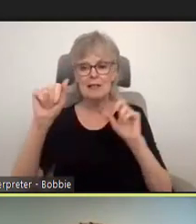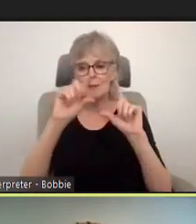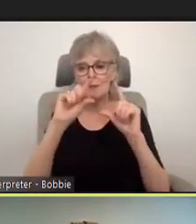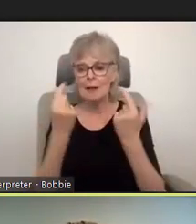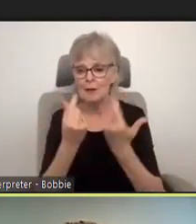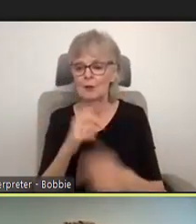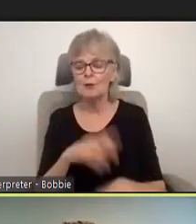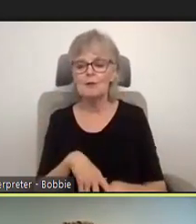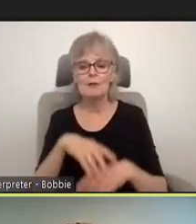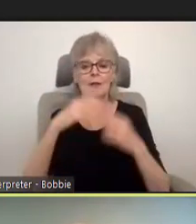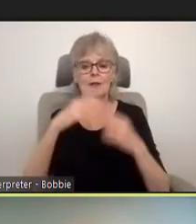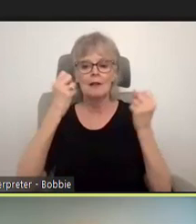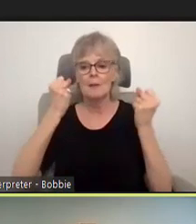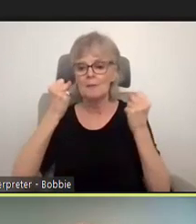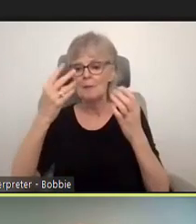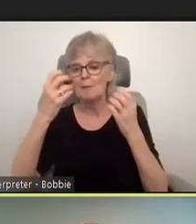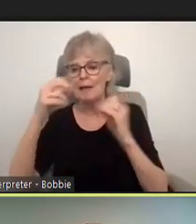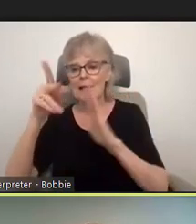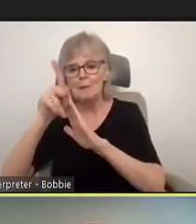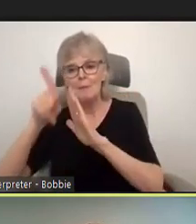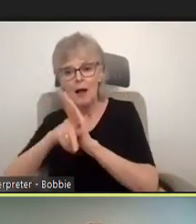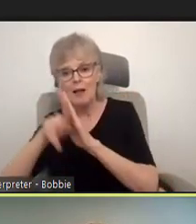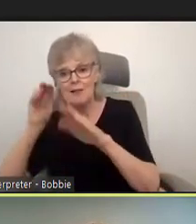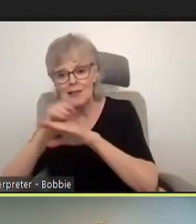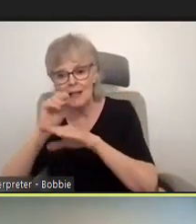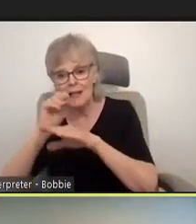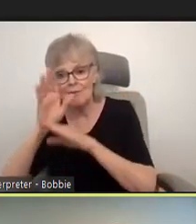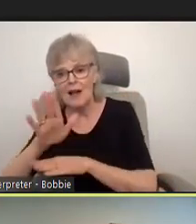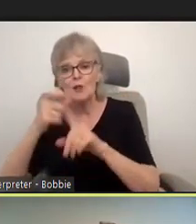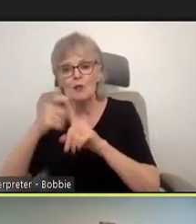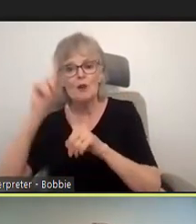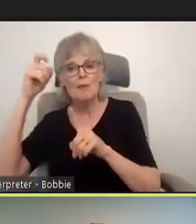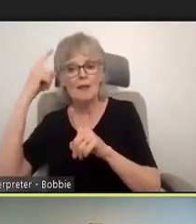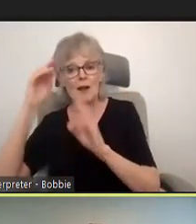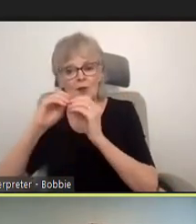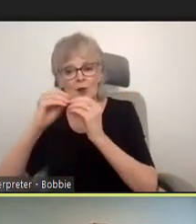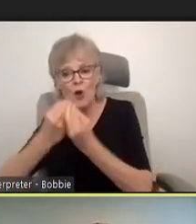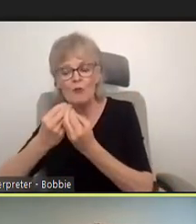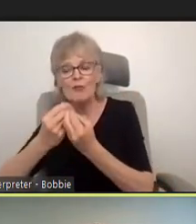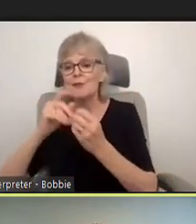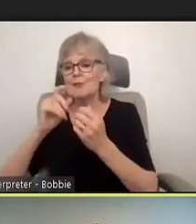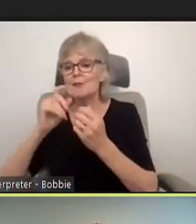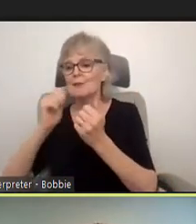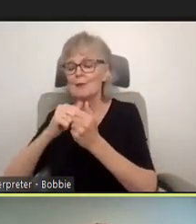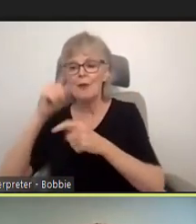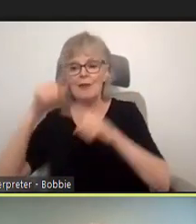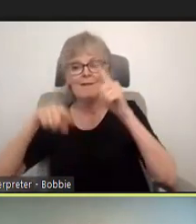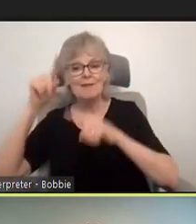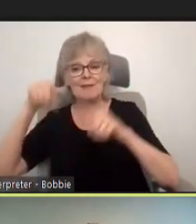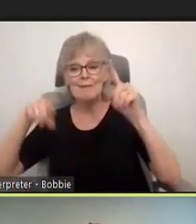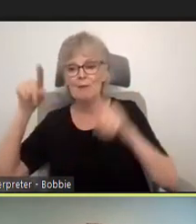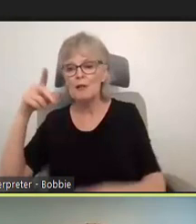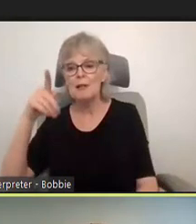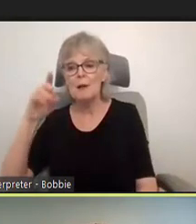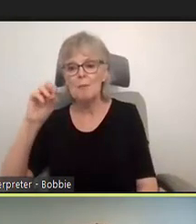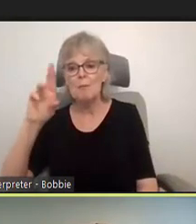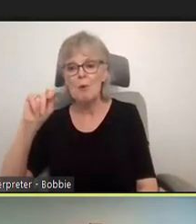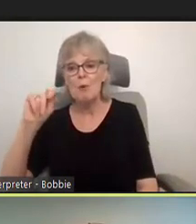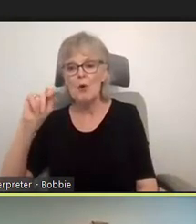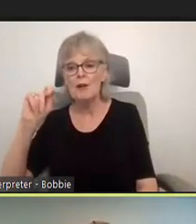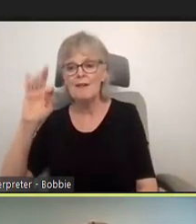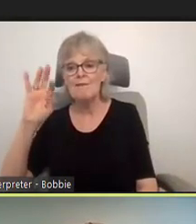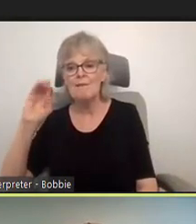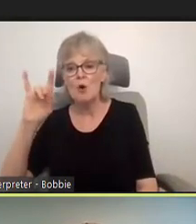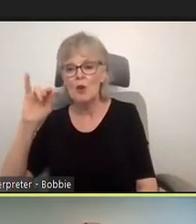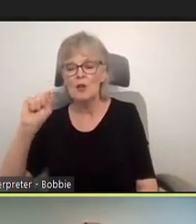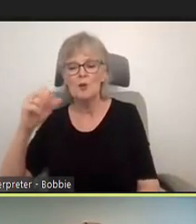are multiple policy advisors within the governor's office who each have different portfolios. And there was just a lot of miscommunication and